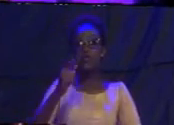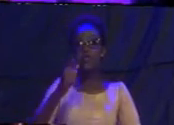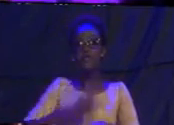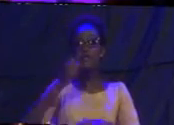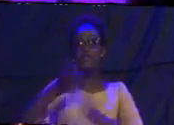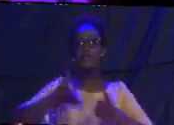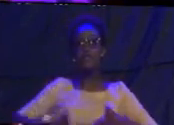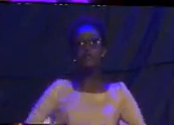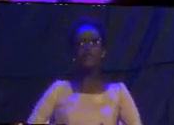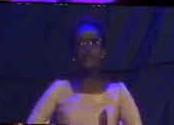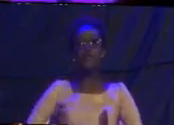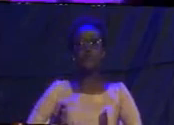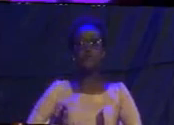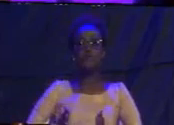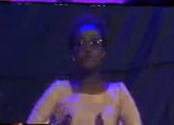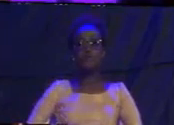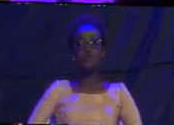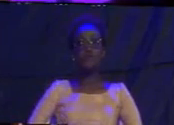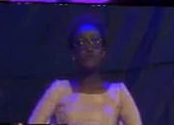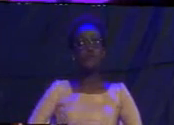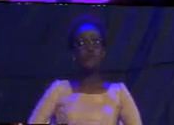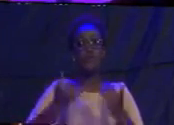is a firstborn to God.